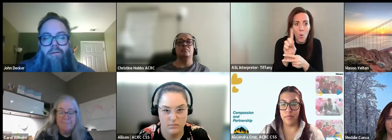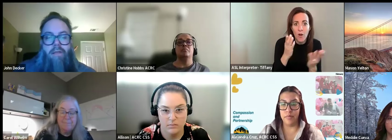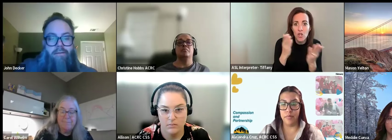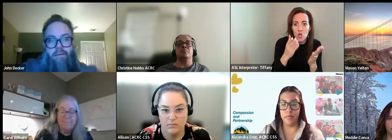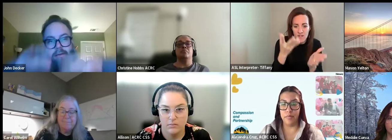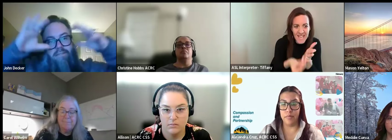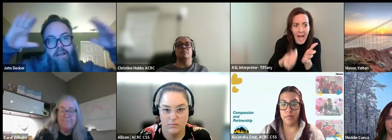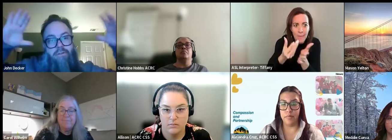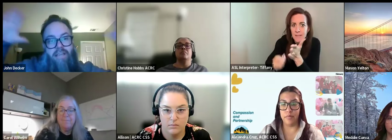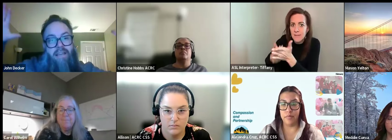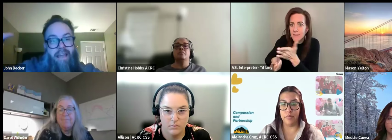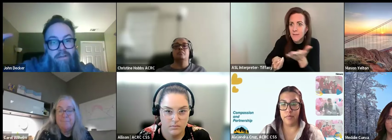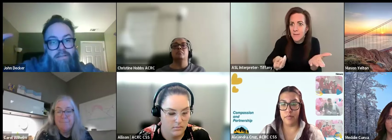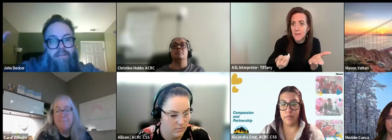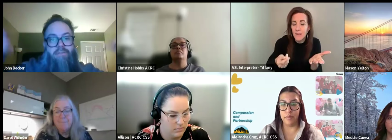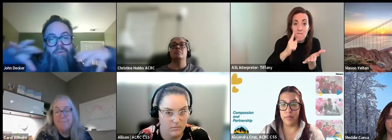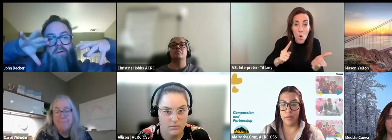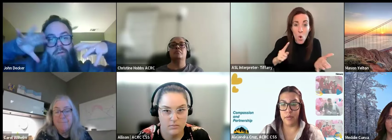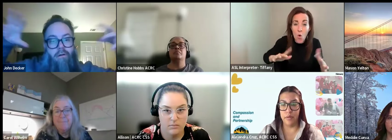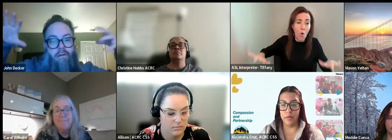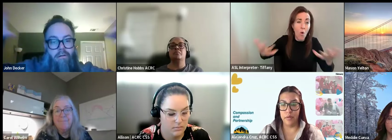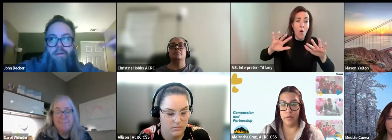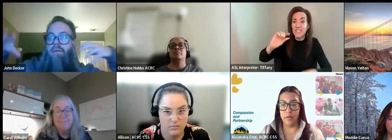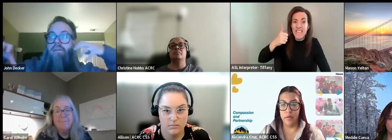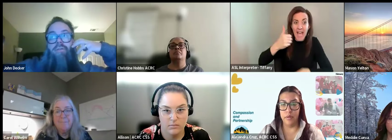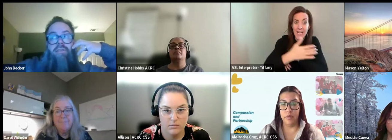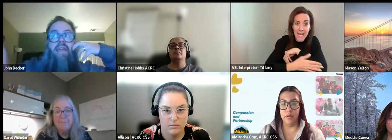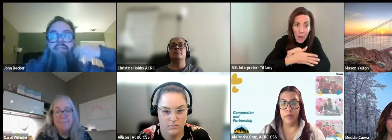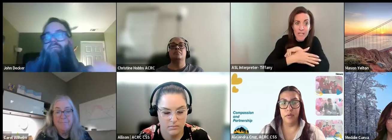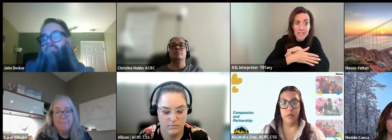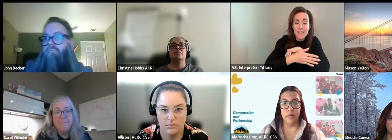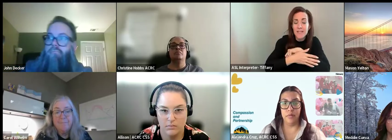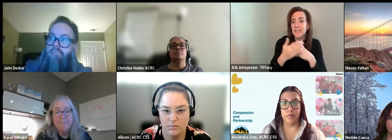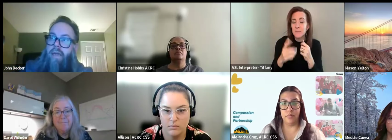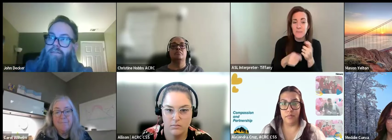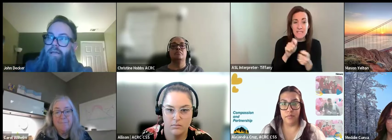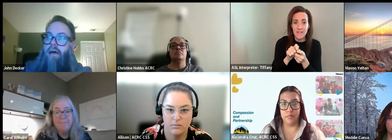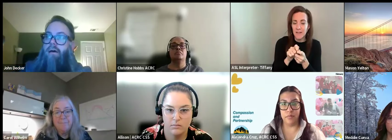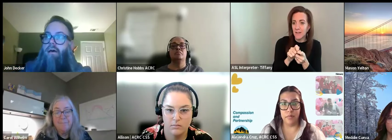throughout our entire 10 counties and throughout our, in this case,